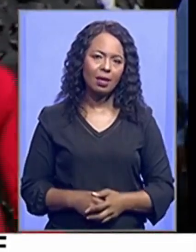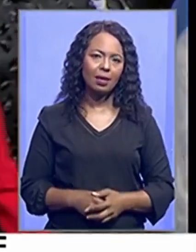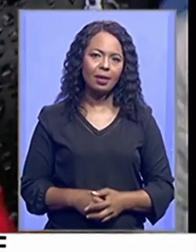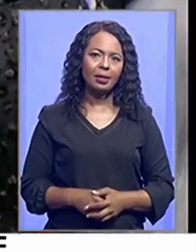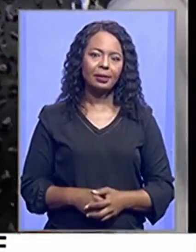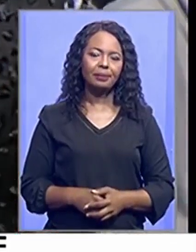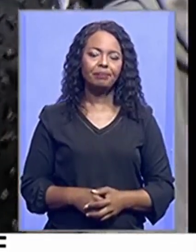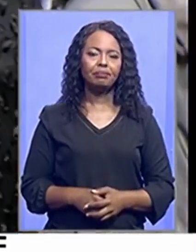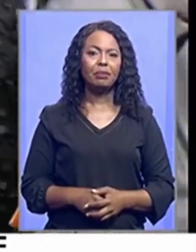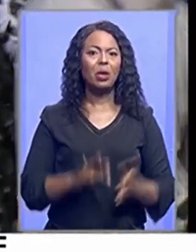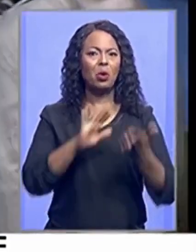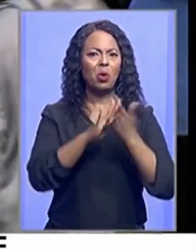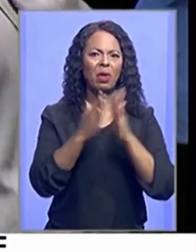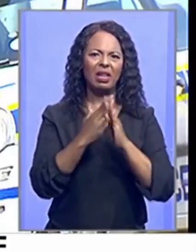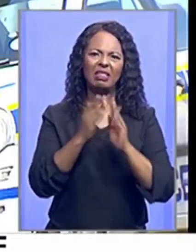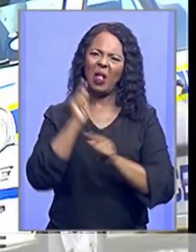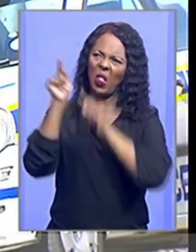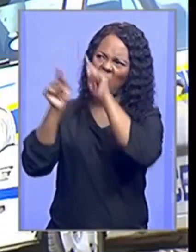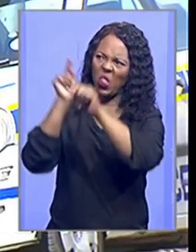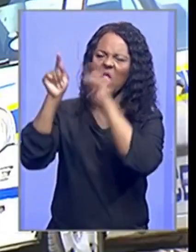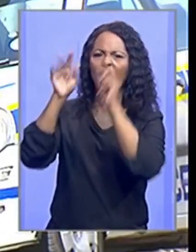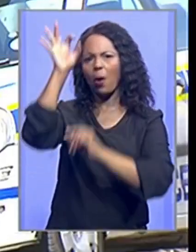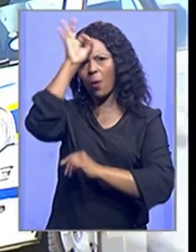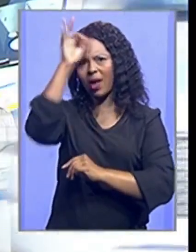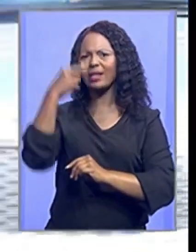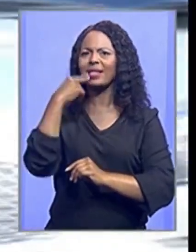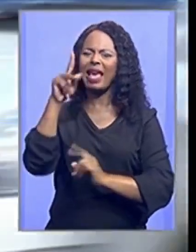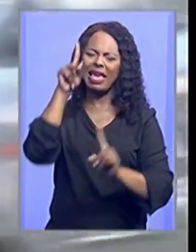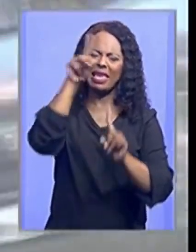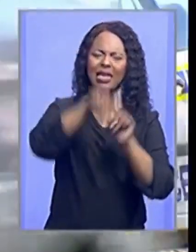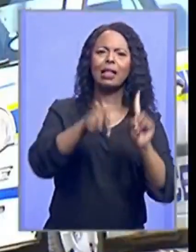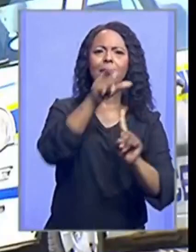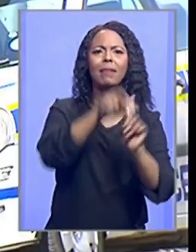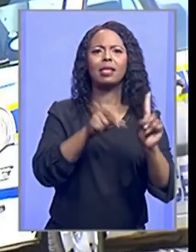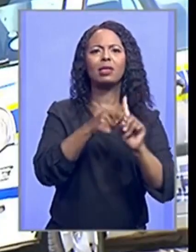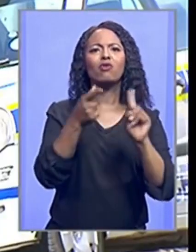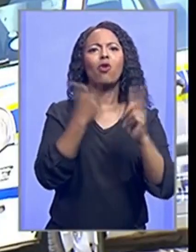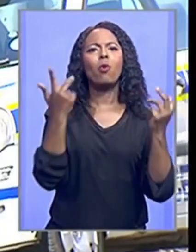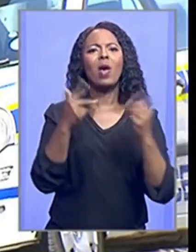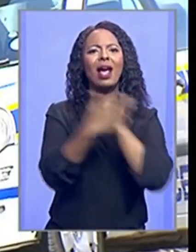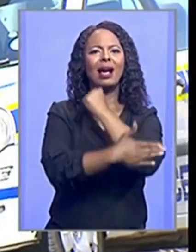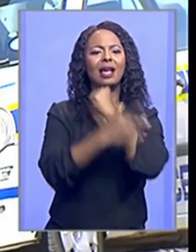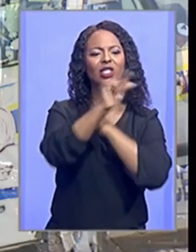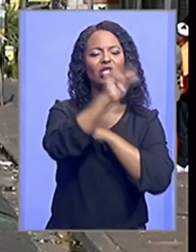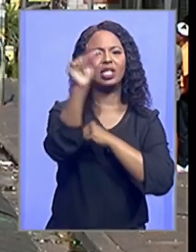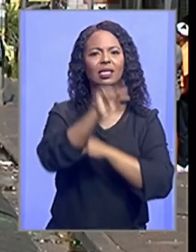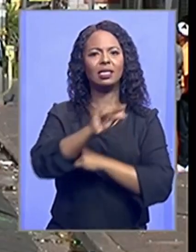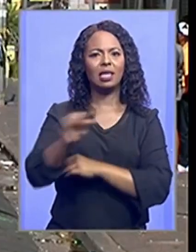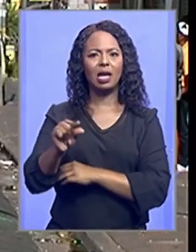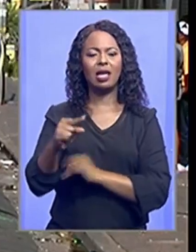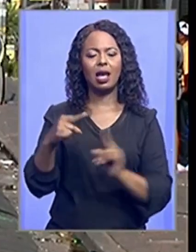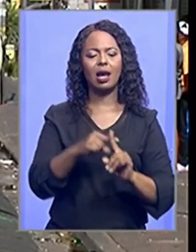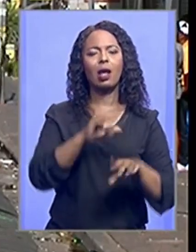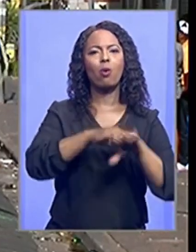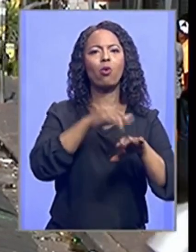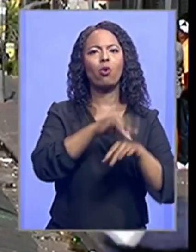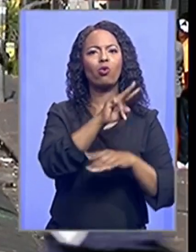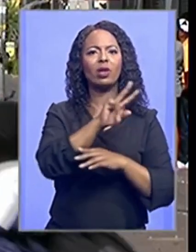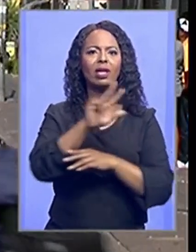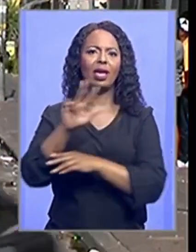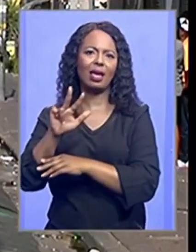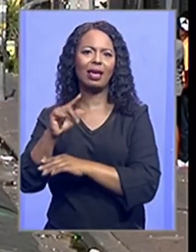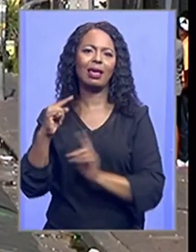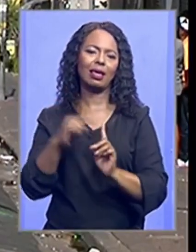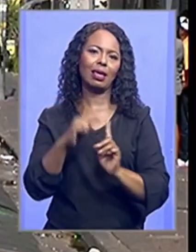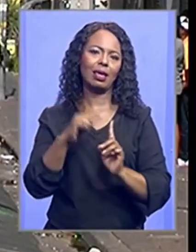Baahi ba tletleba ka hore sepolesa se bolaile moahi wa Tanzania ya dilemo di 28 nakong ya letsholo la sona le bile